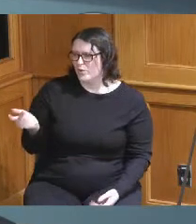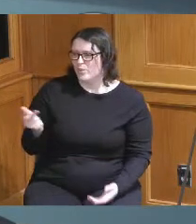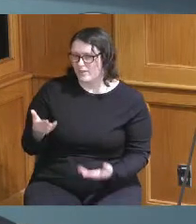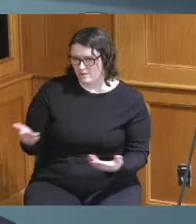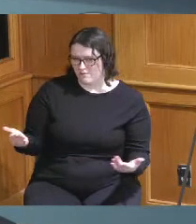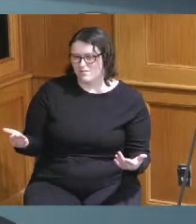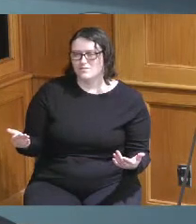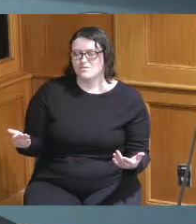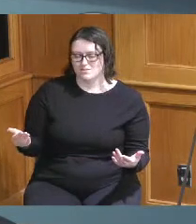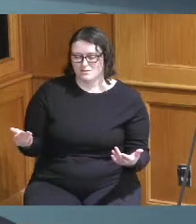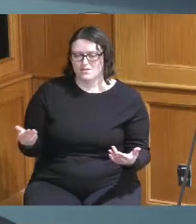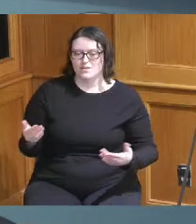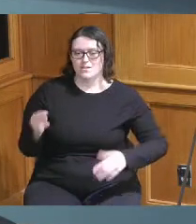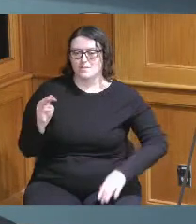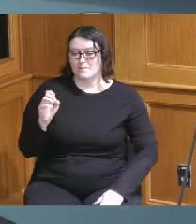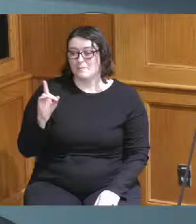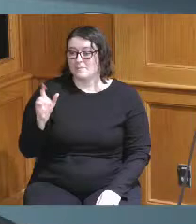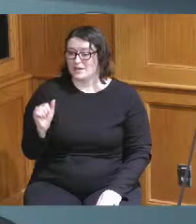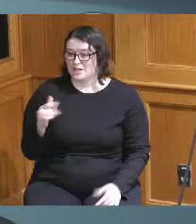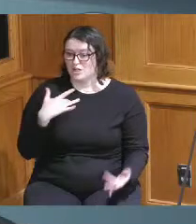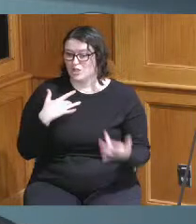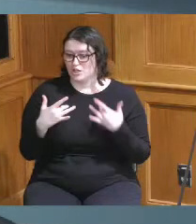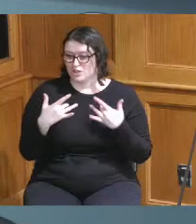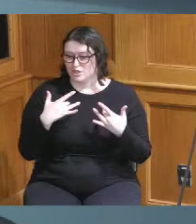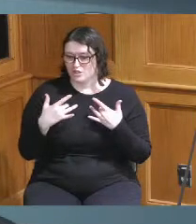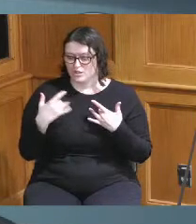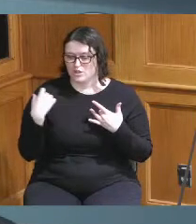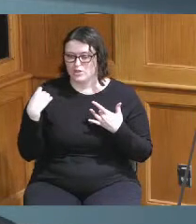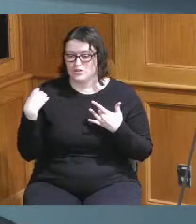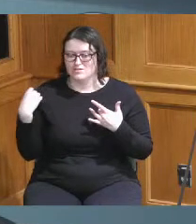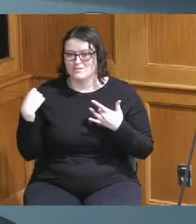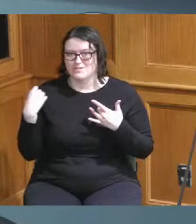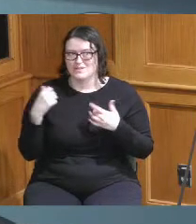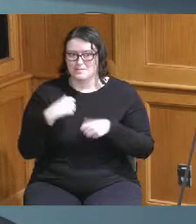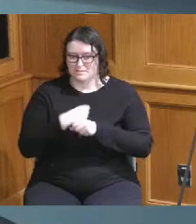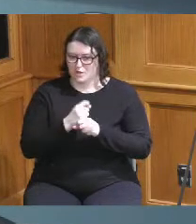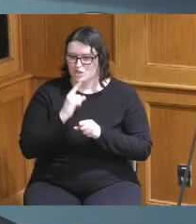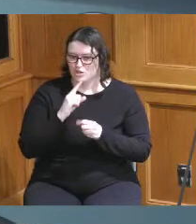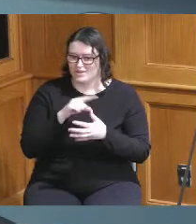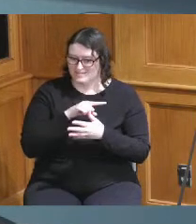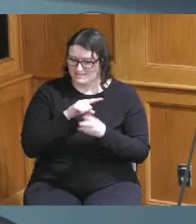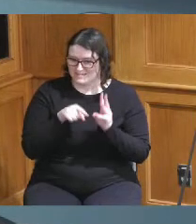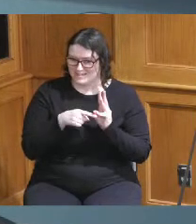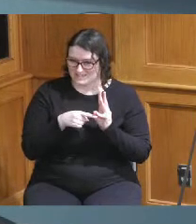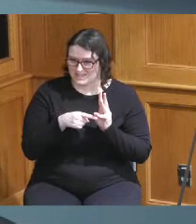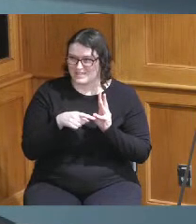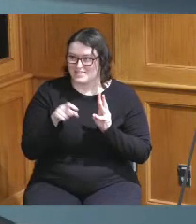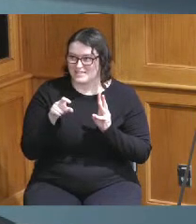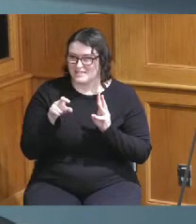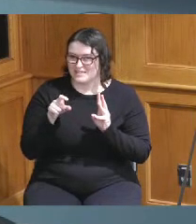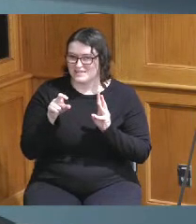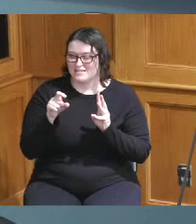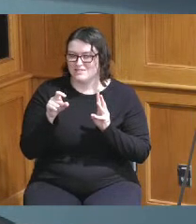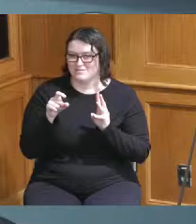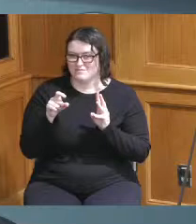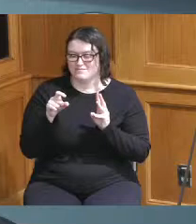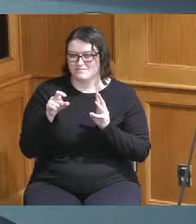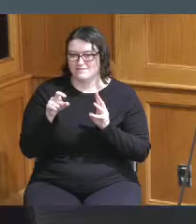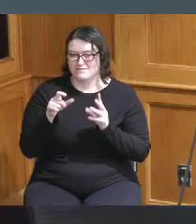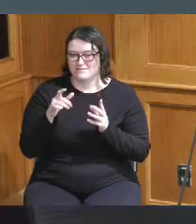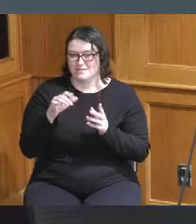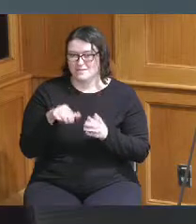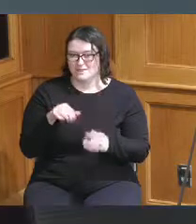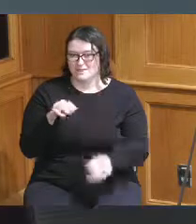comments. The immediate concern is to make sure we meet these 6 points that were brought up, the need for the rate increase. That's our